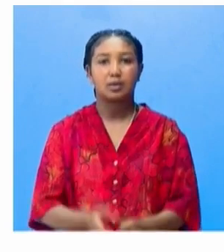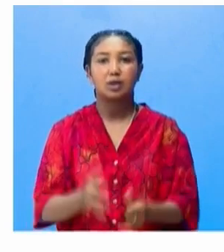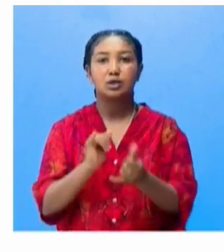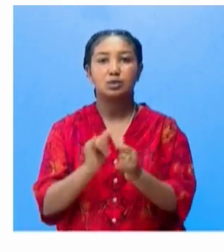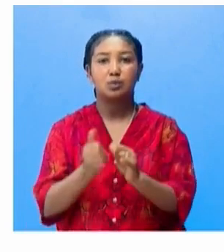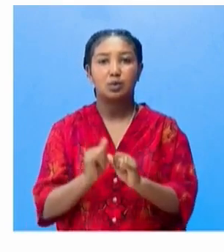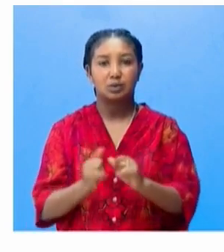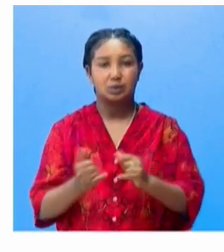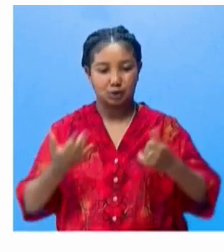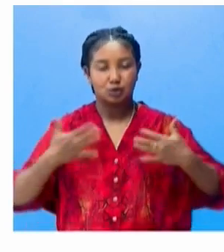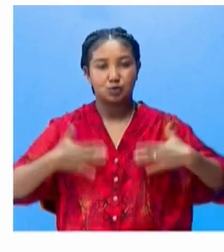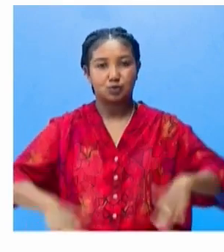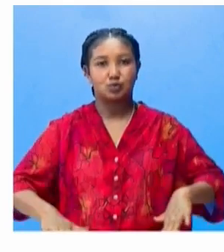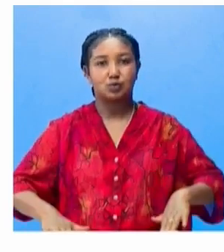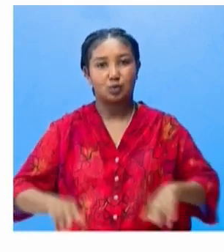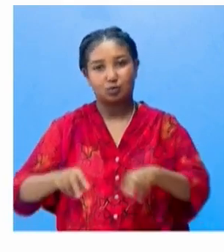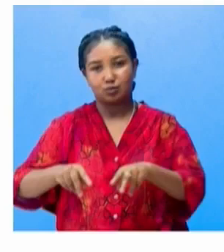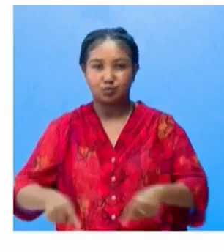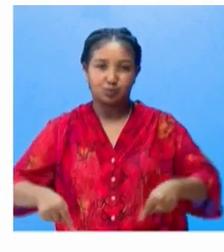suit